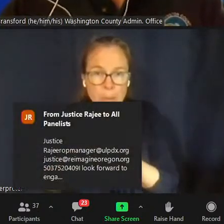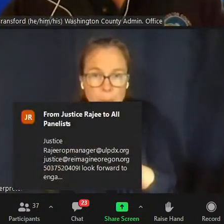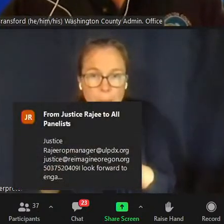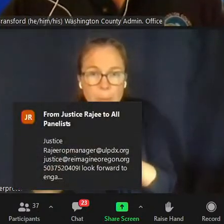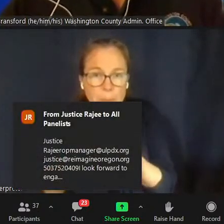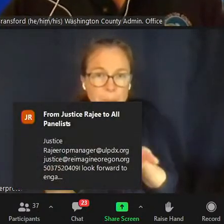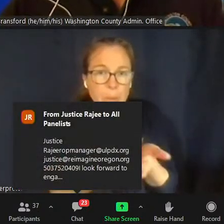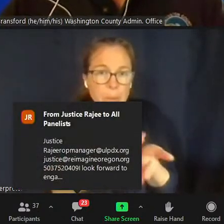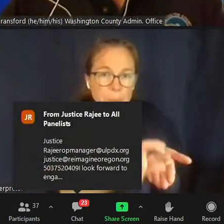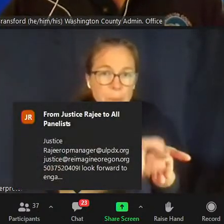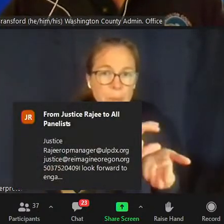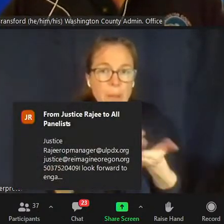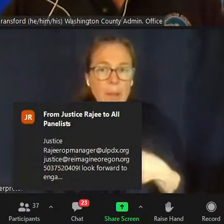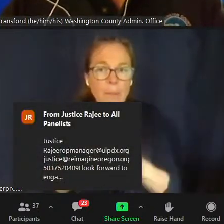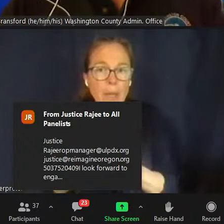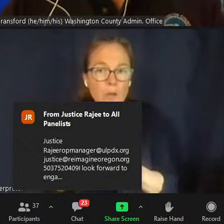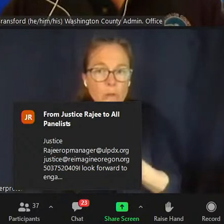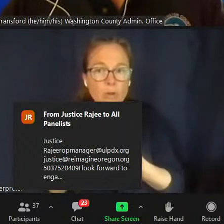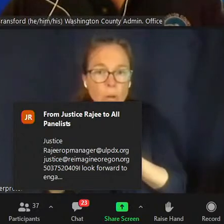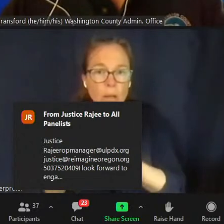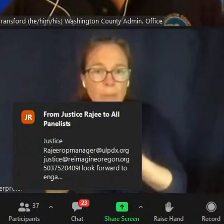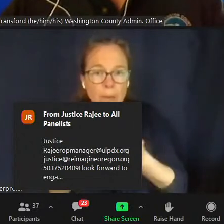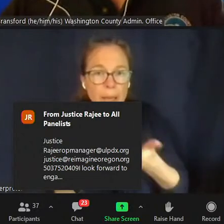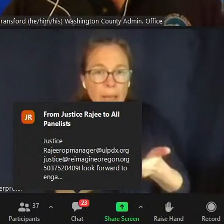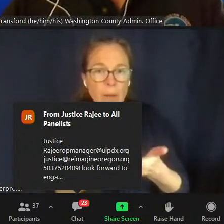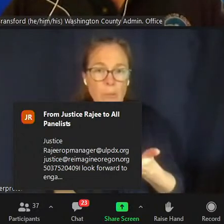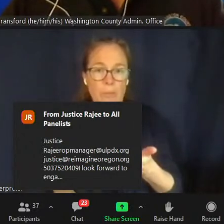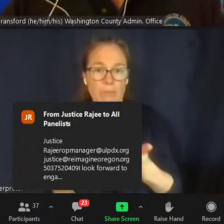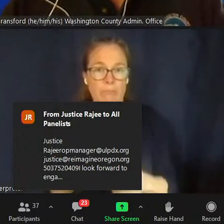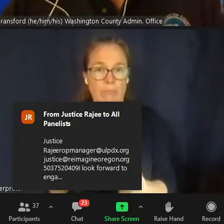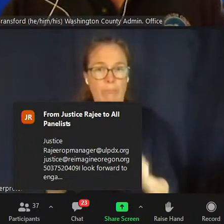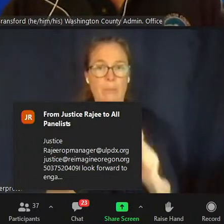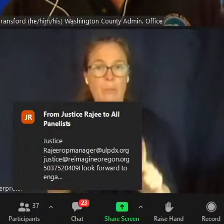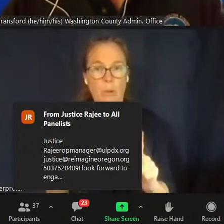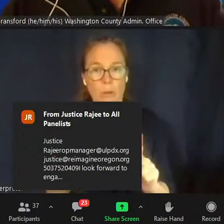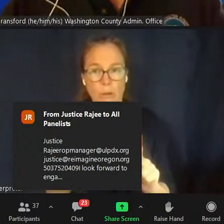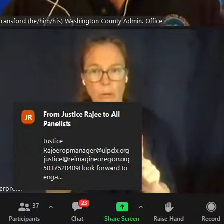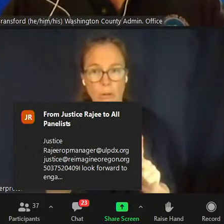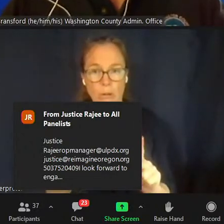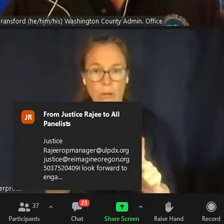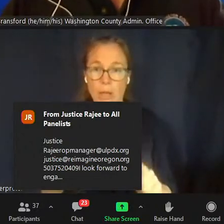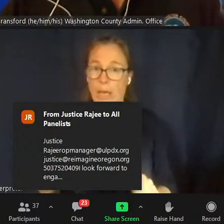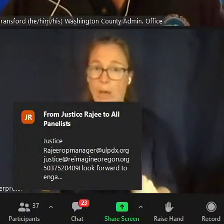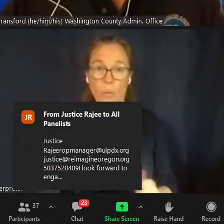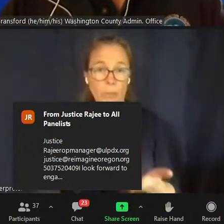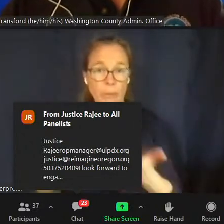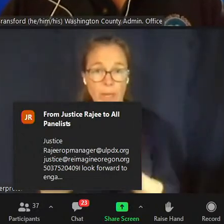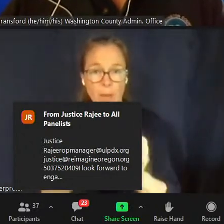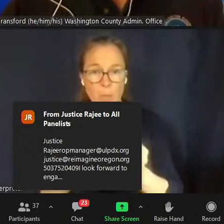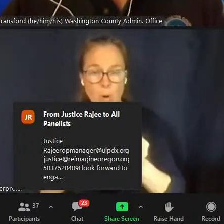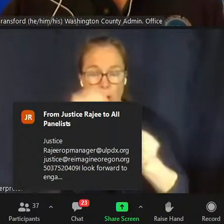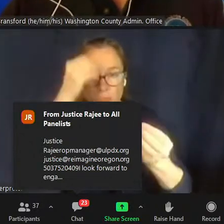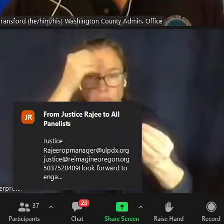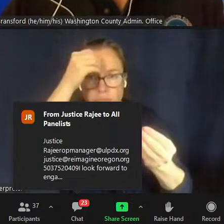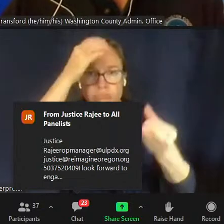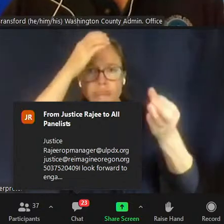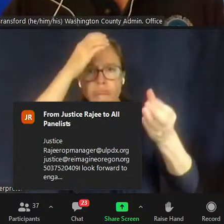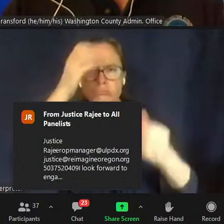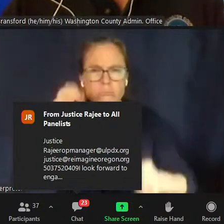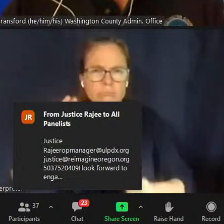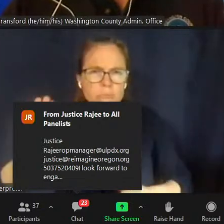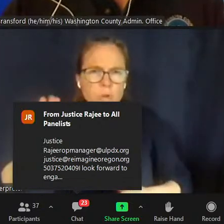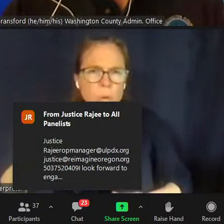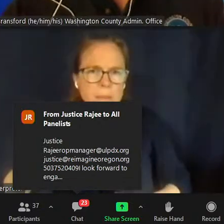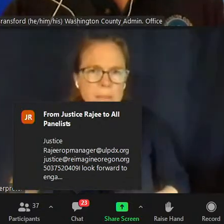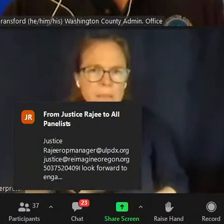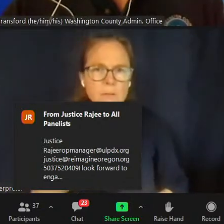so that we can be better enlightened about the needs and programs that